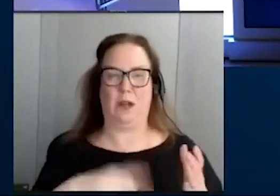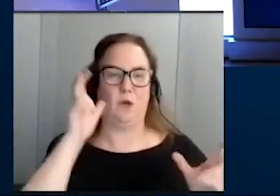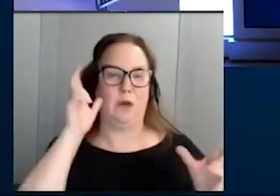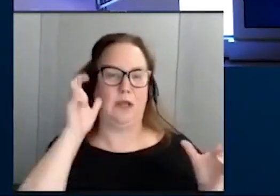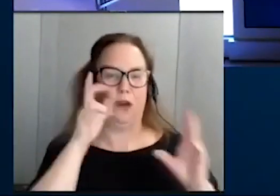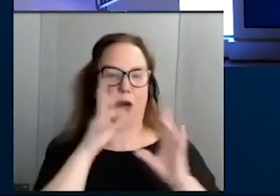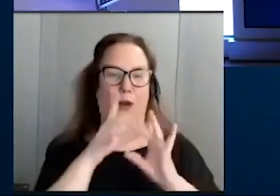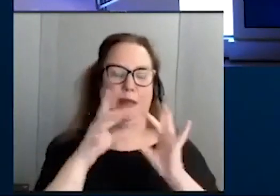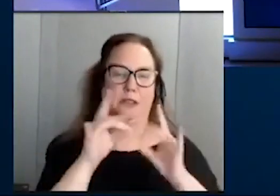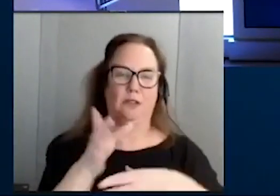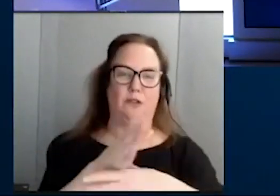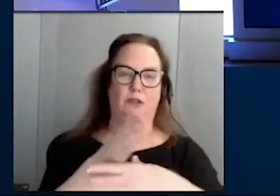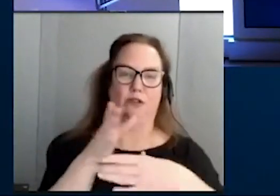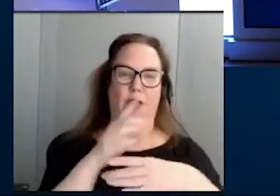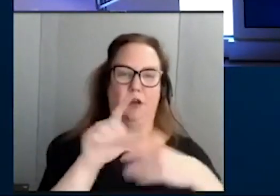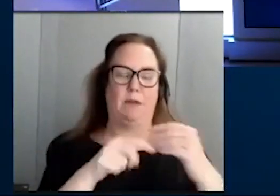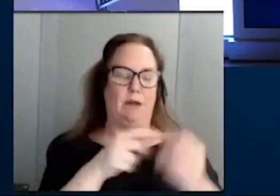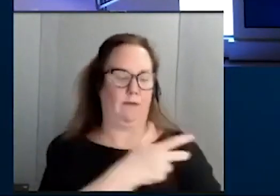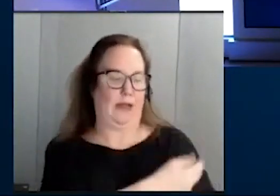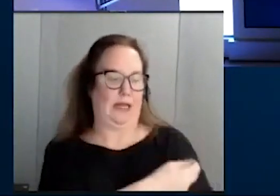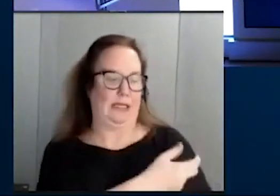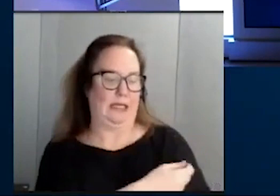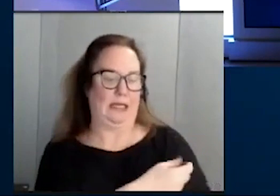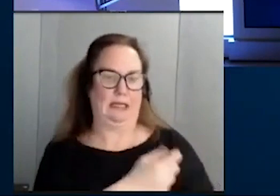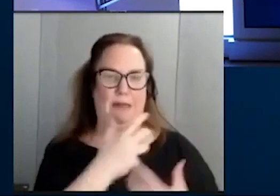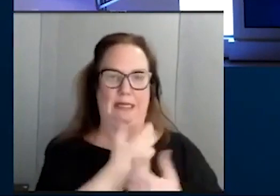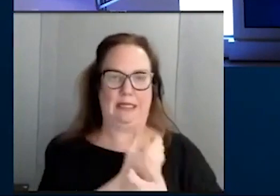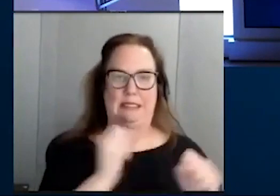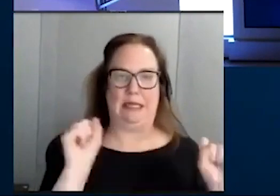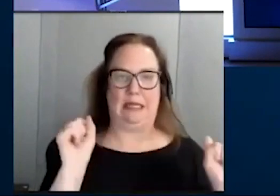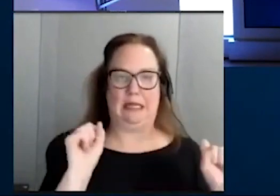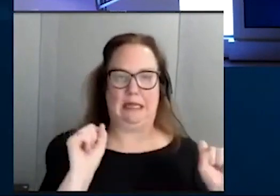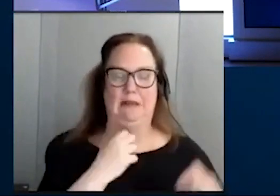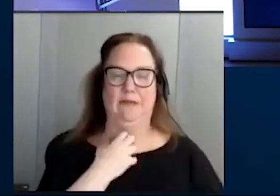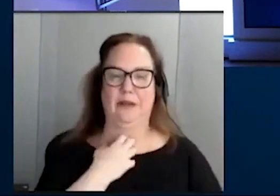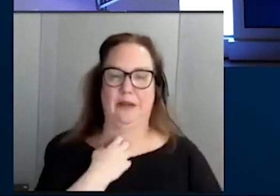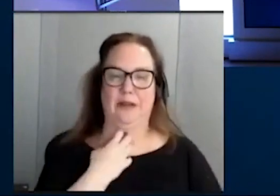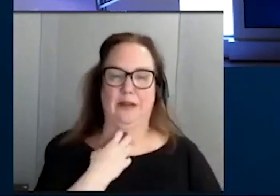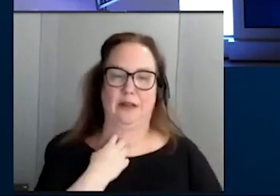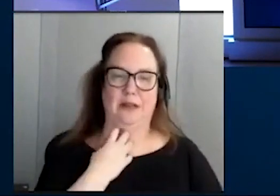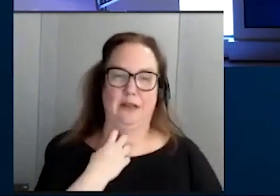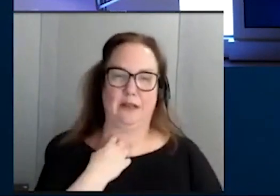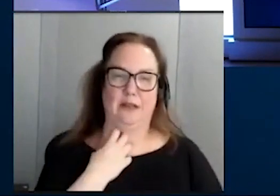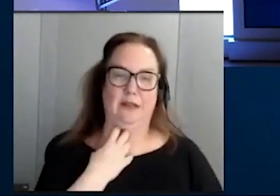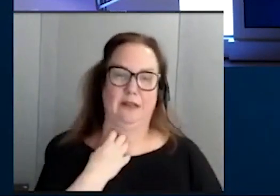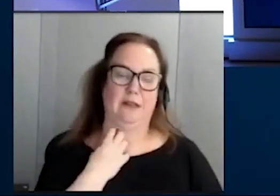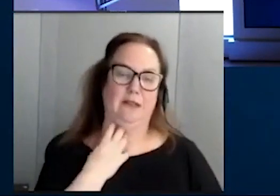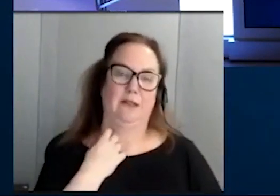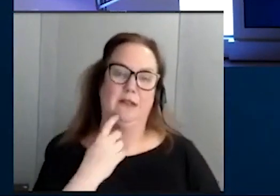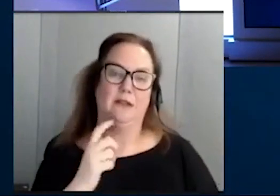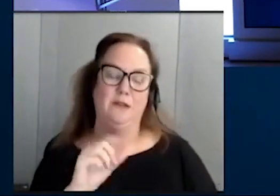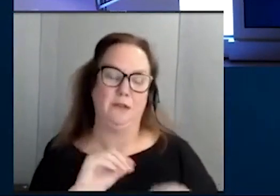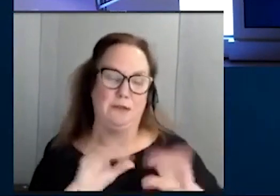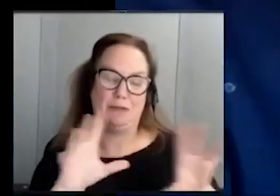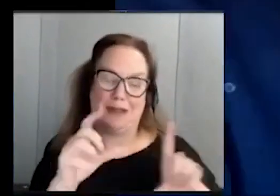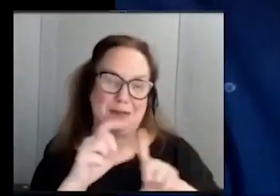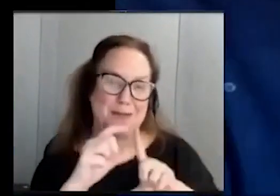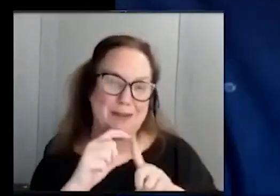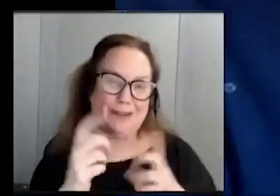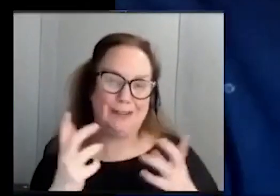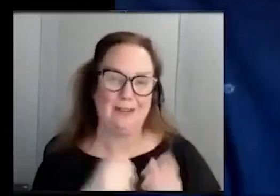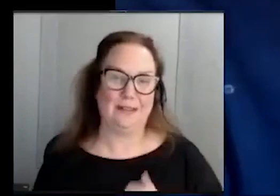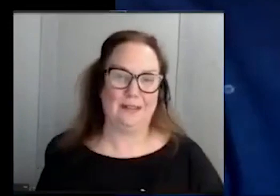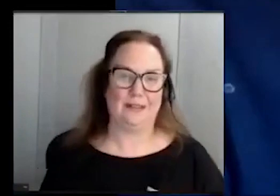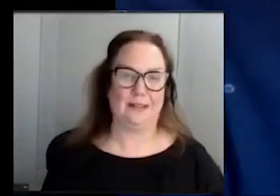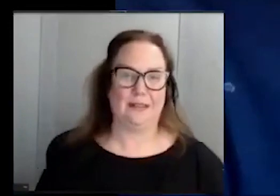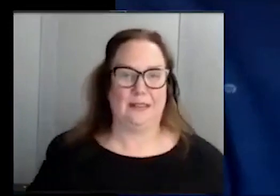with people about getting vaccinated, staying safe? Do you share the word, spread the word?